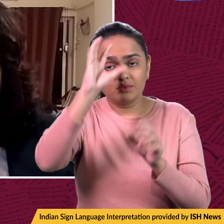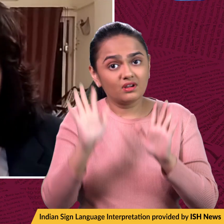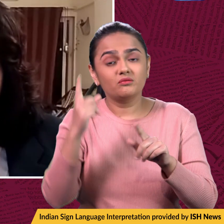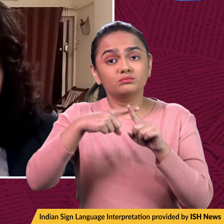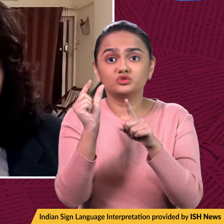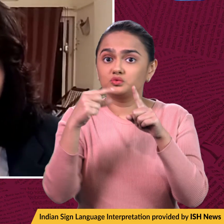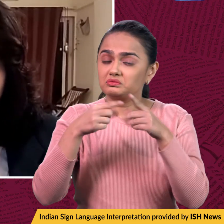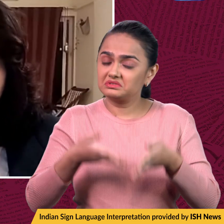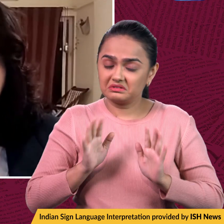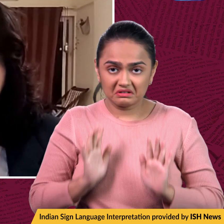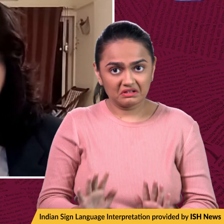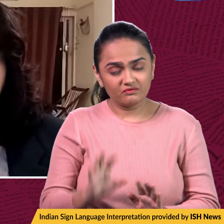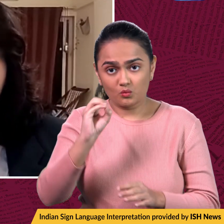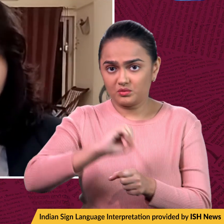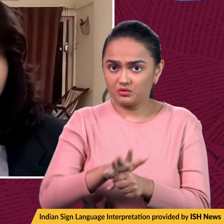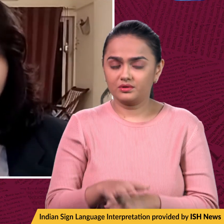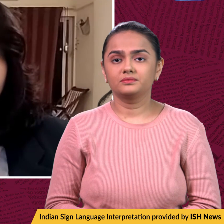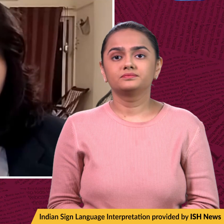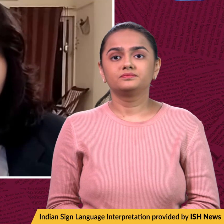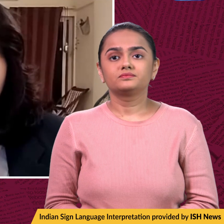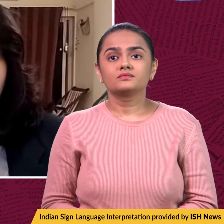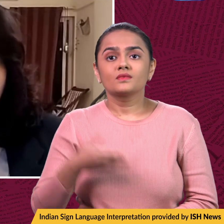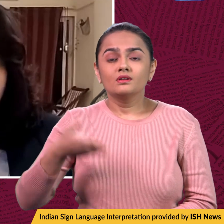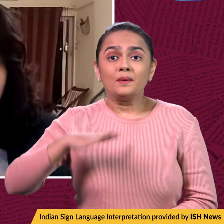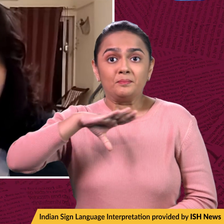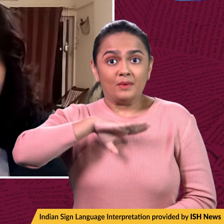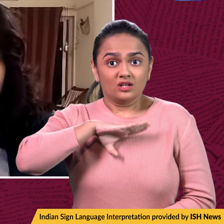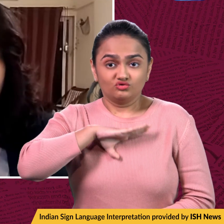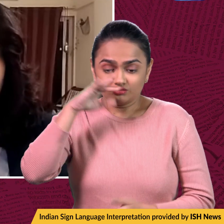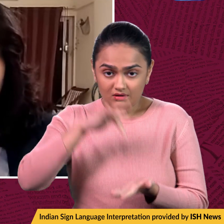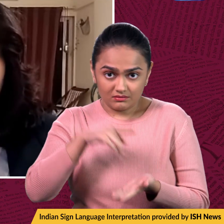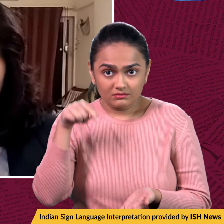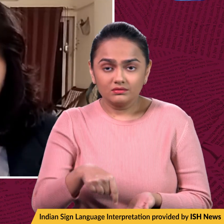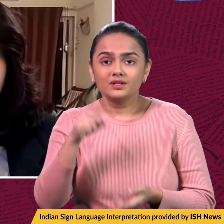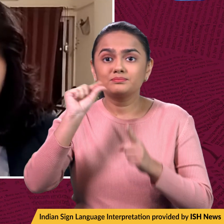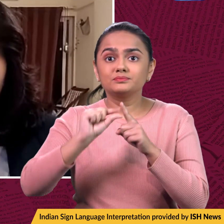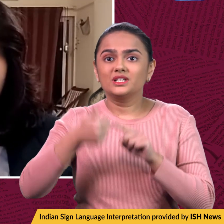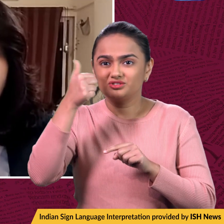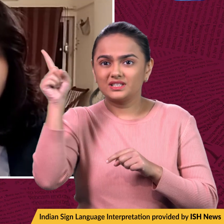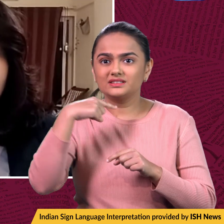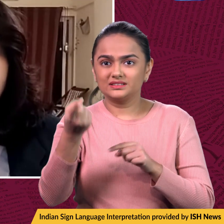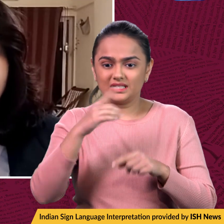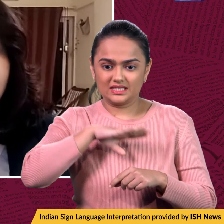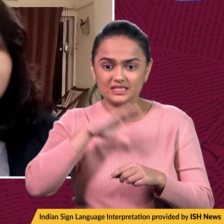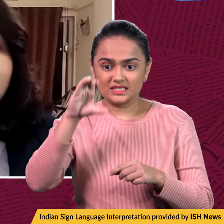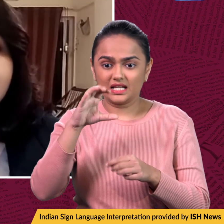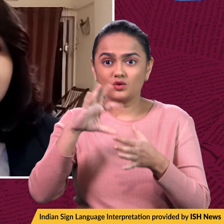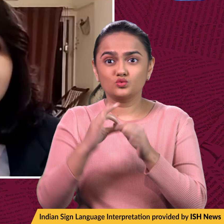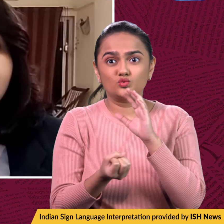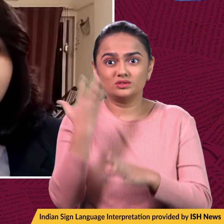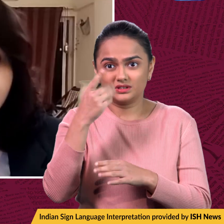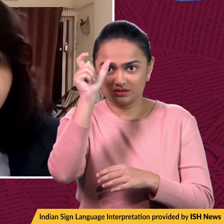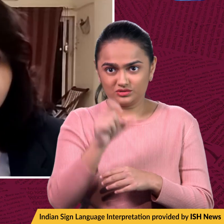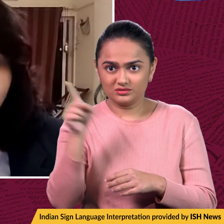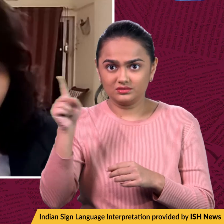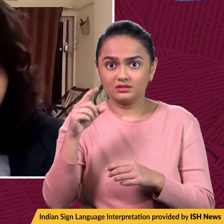union territories in India. In Maharashtra, according to the president of Maharashtra State Association